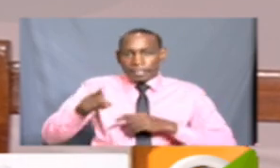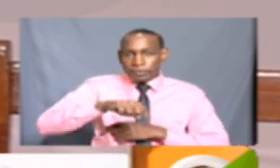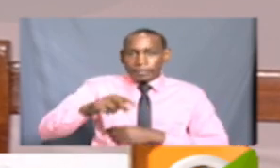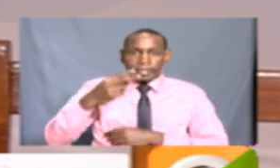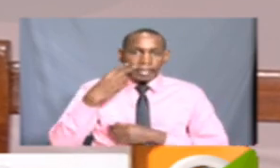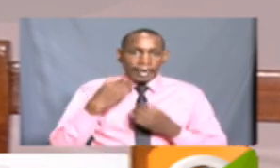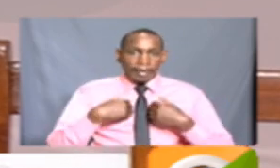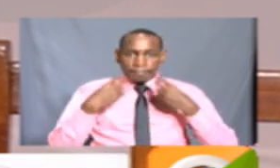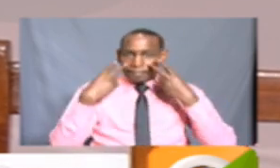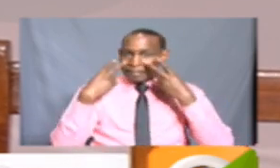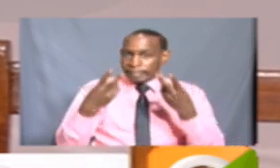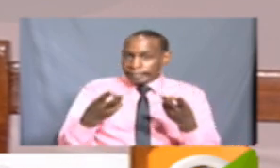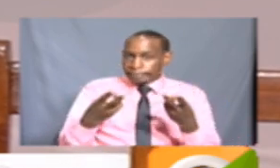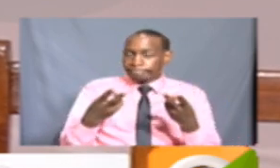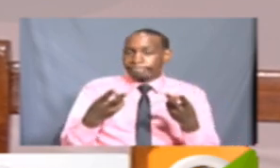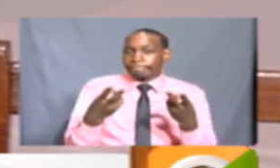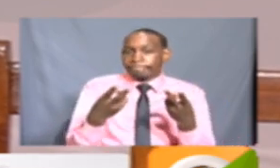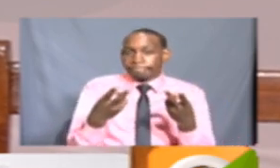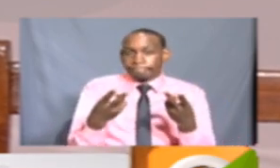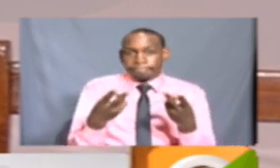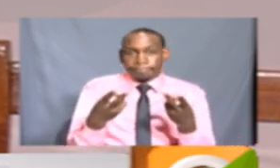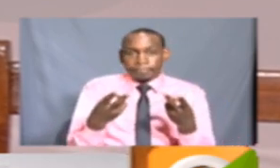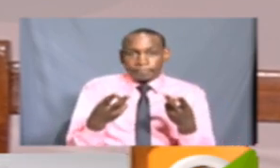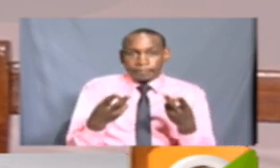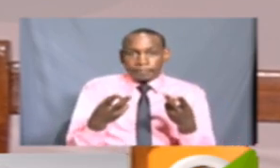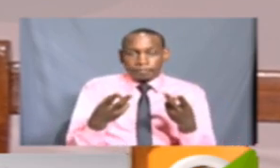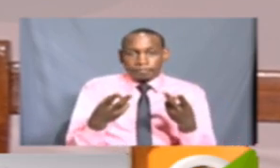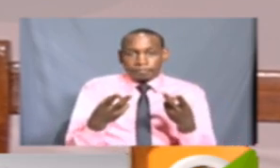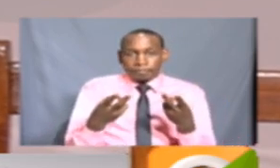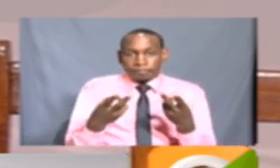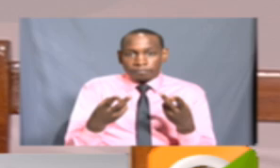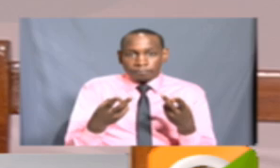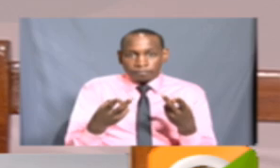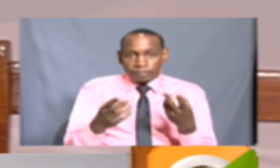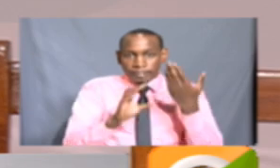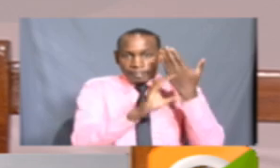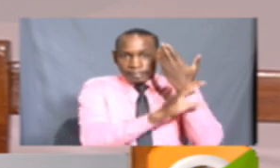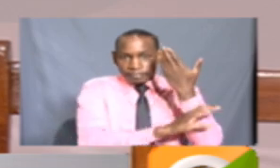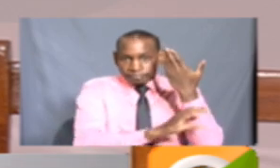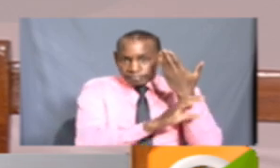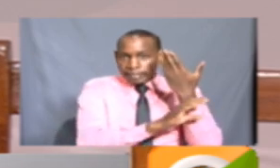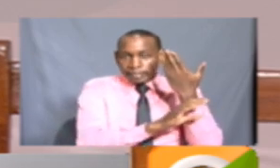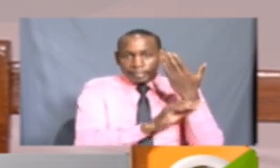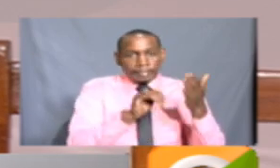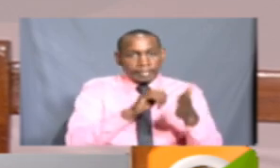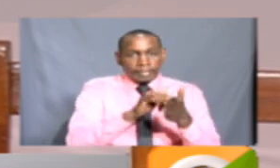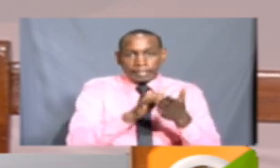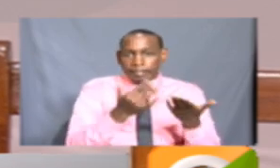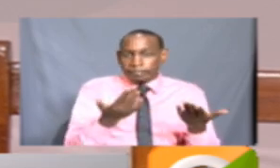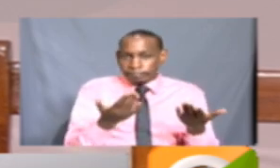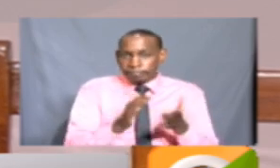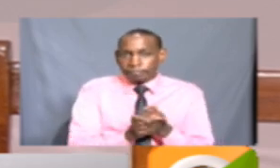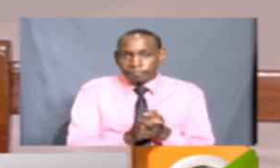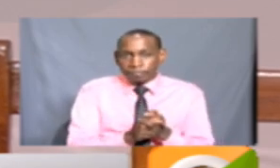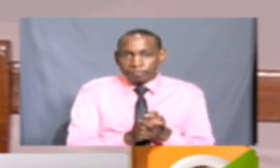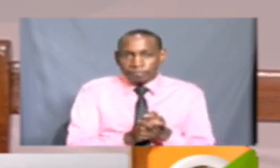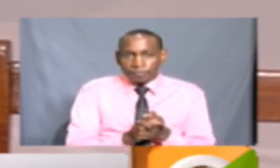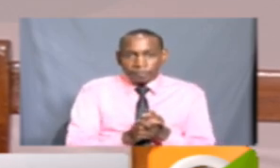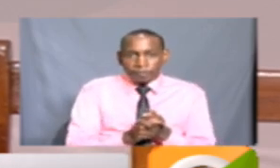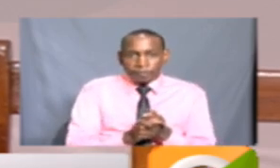seen that we are a nation of sheeple. You know, there was a